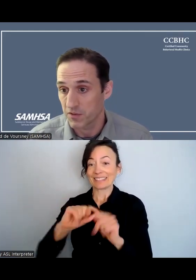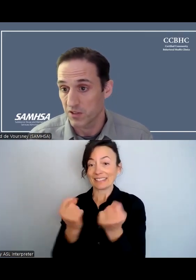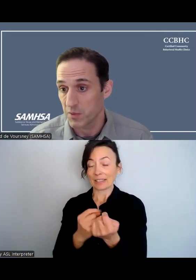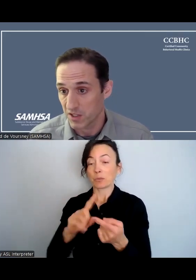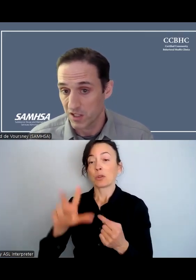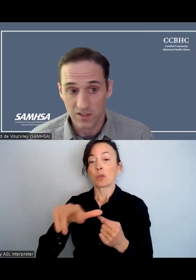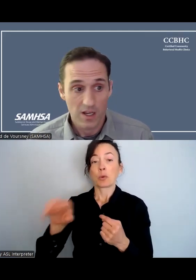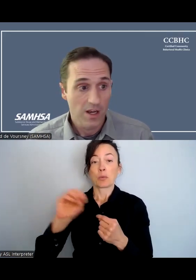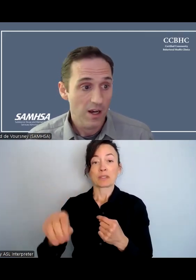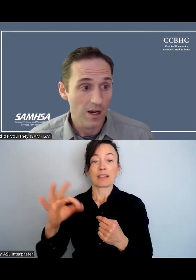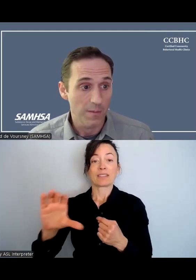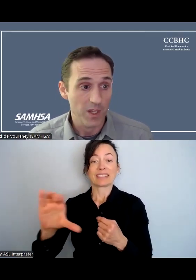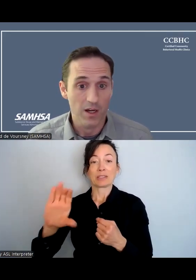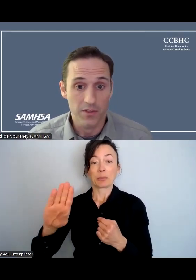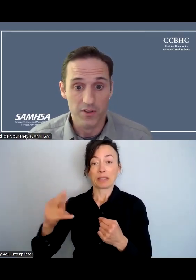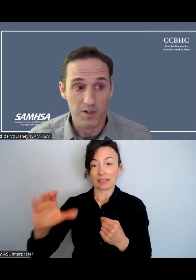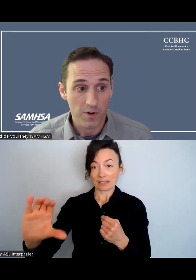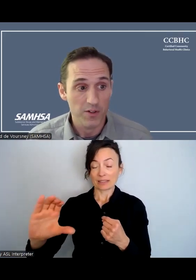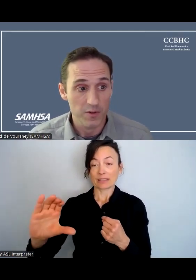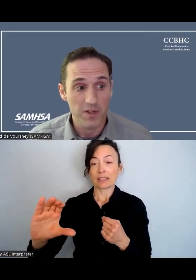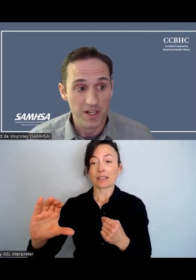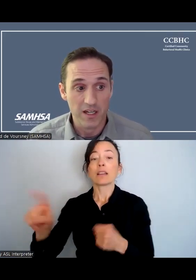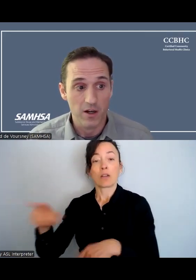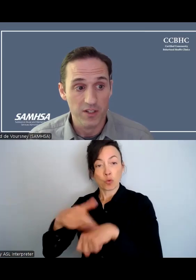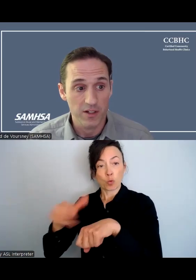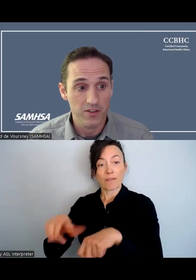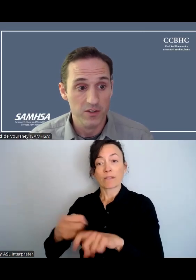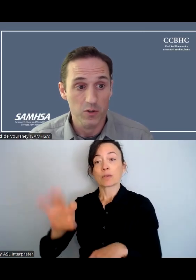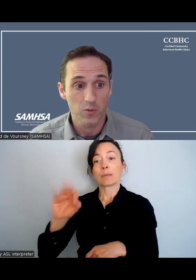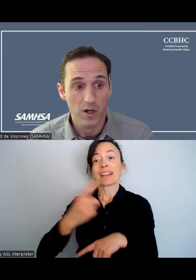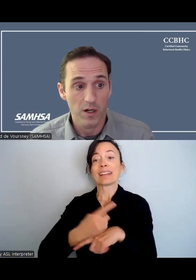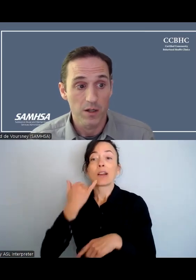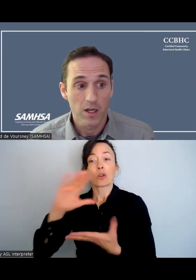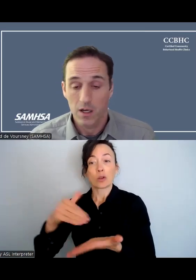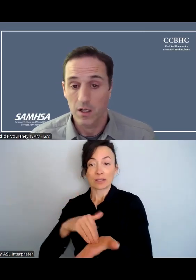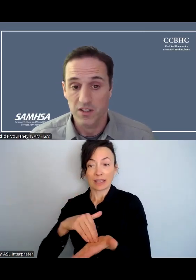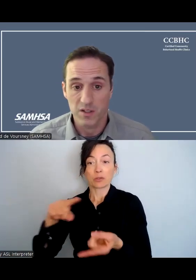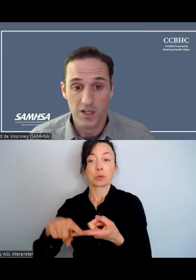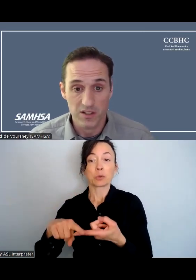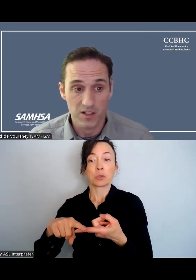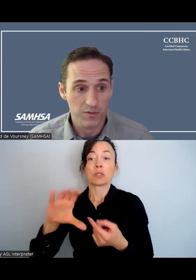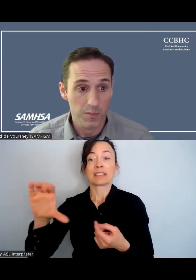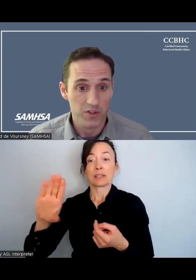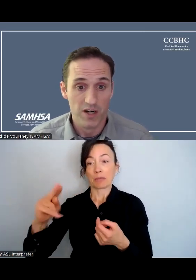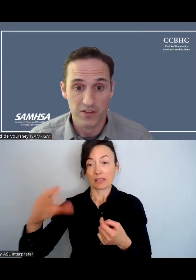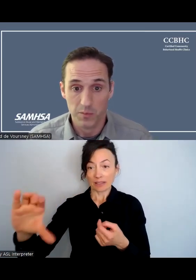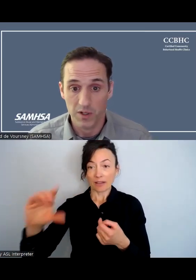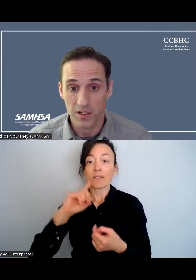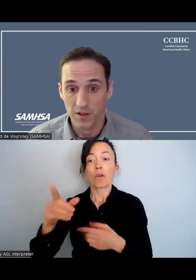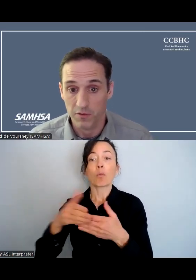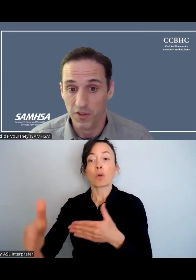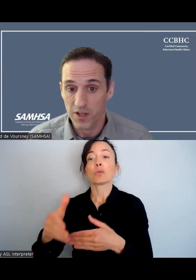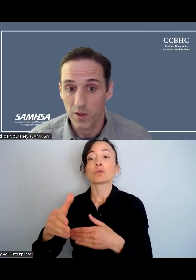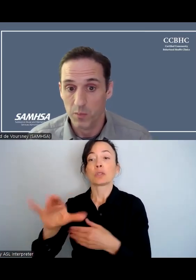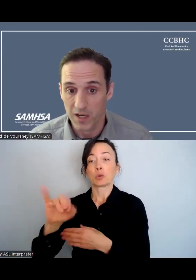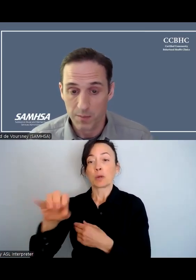of CCBHCs. There's referrals from 988 call centers to CCBHCs for post-crisis support,